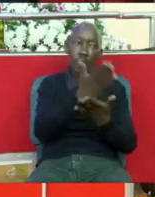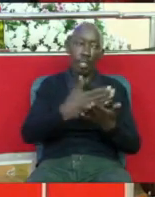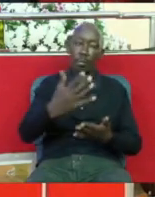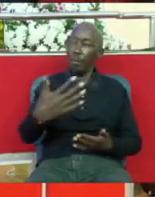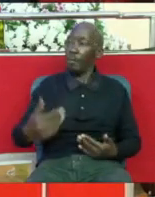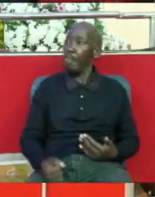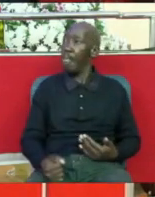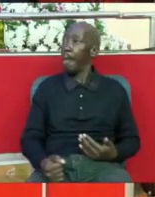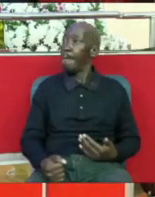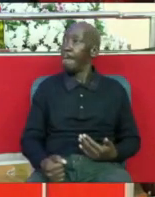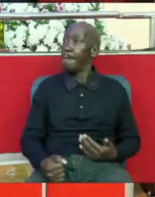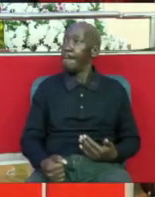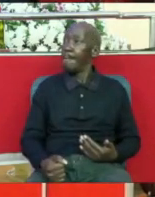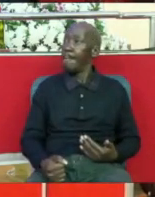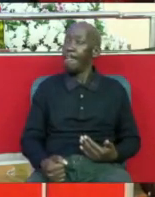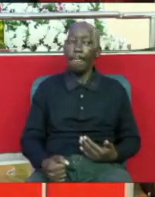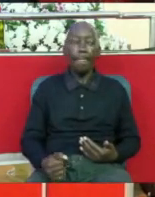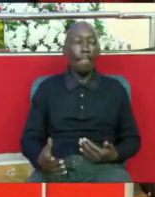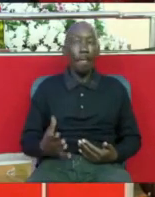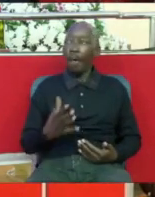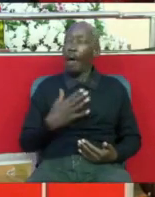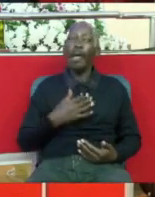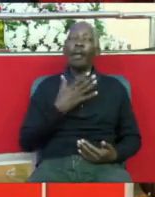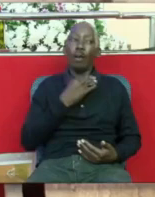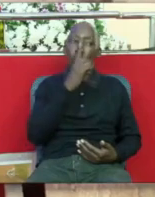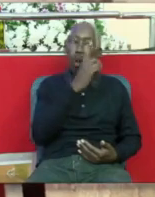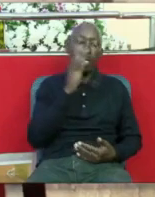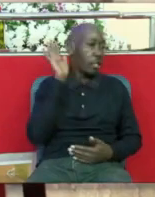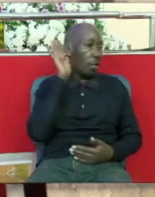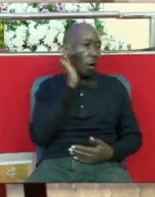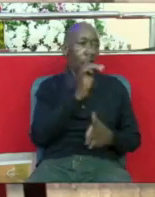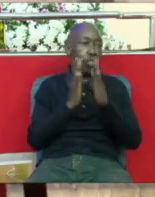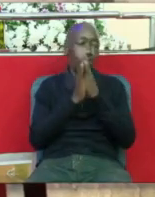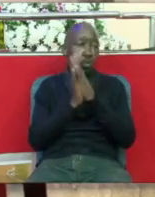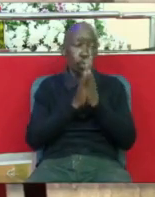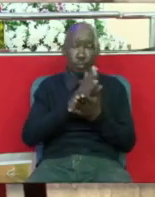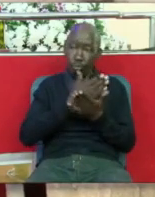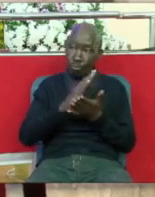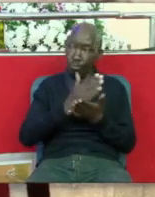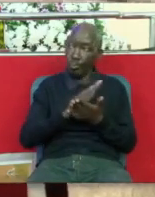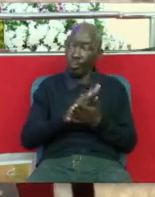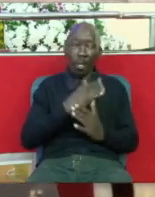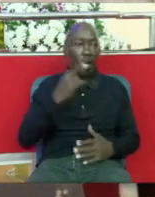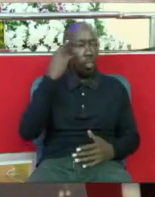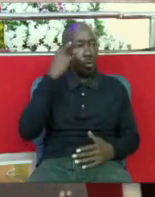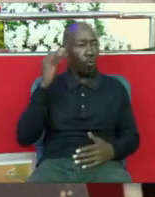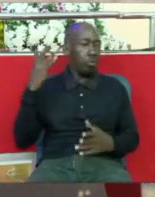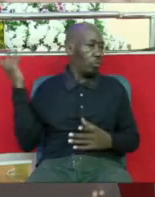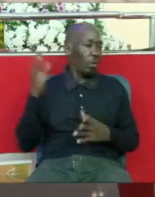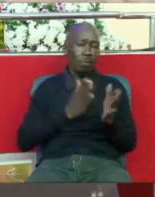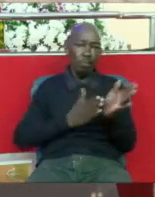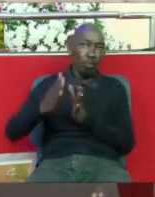hatua. I like sharing my own story. Napenda kushiriki hadithi yangu. I'd thought of going to America a long time